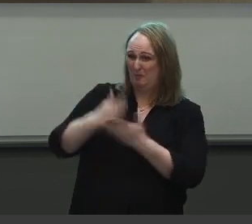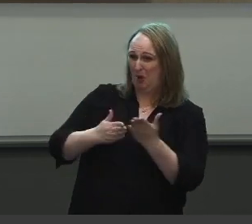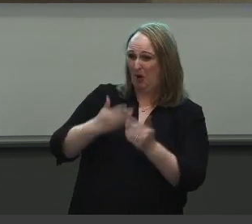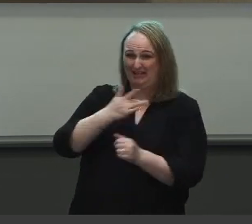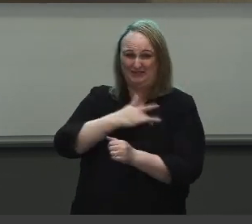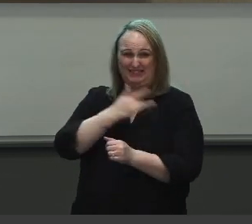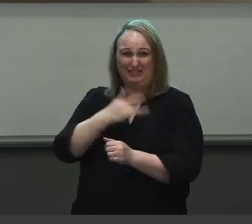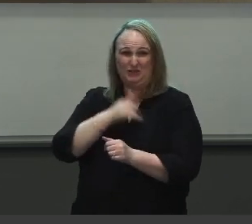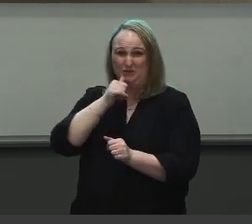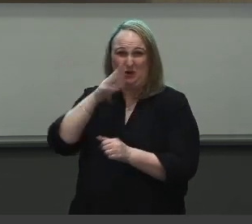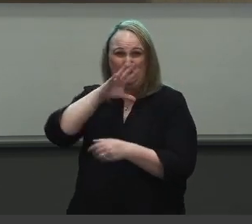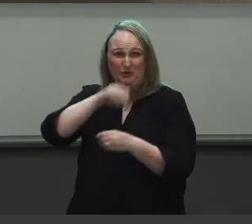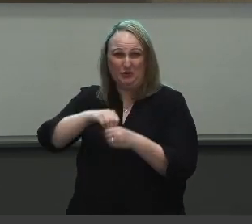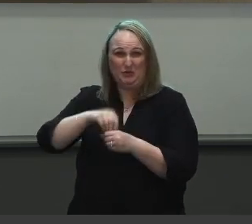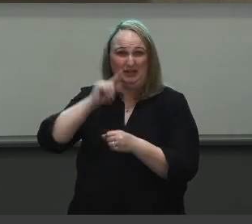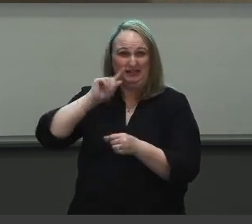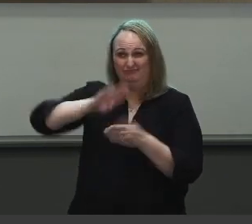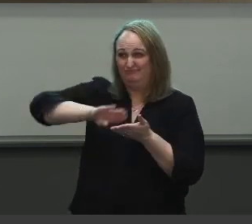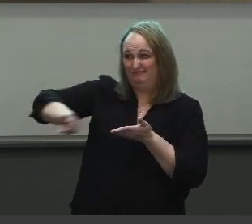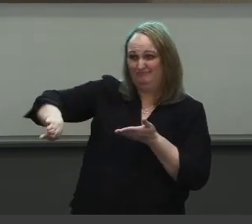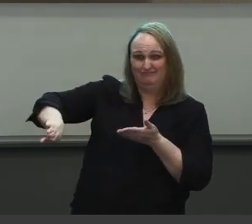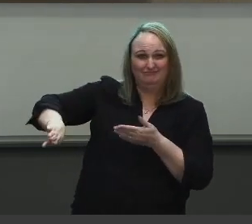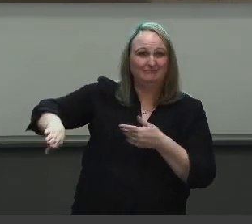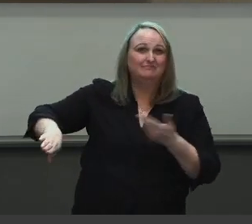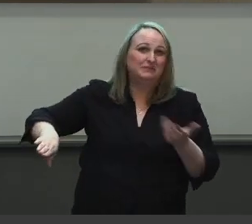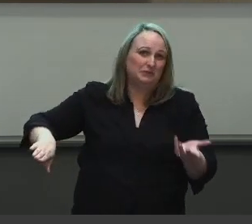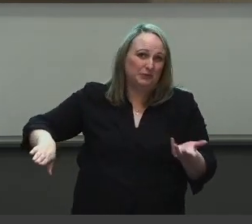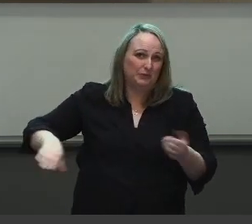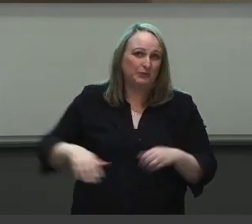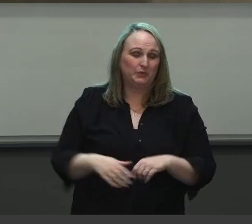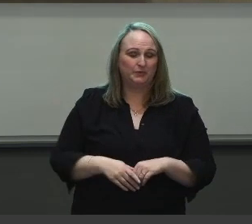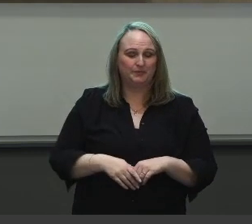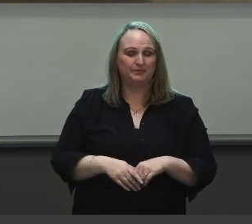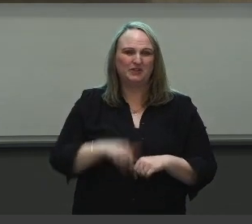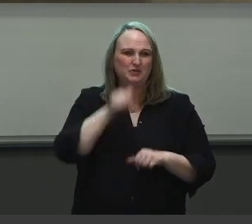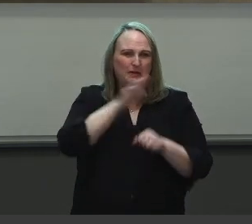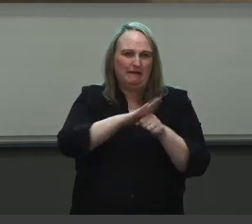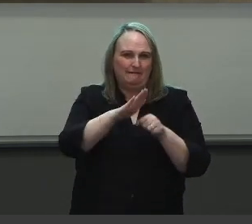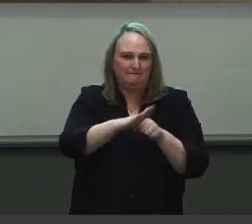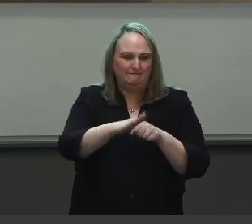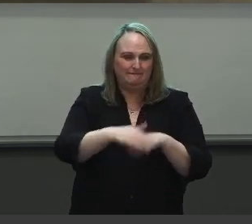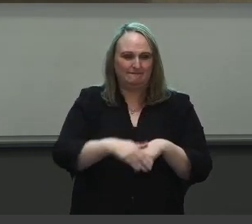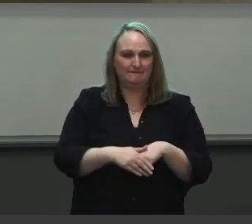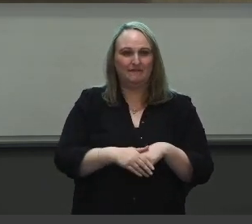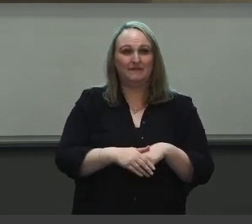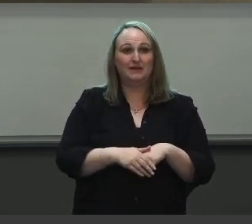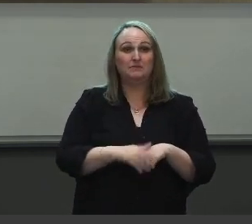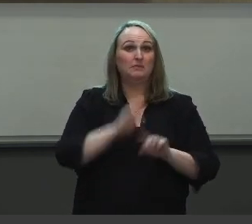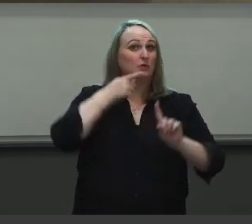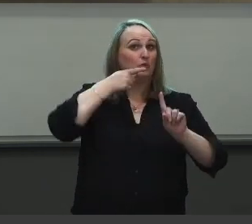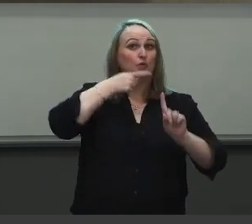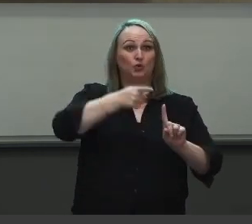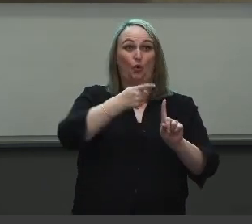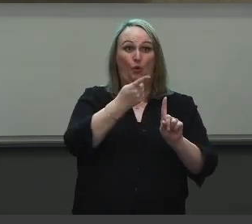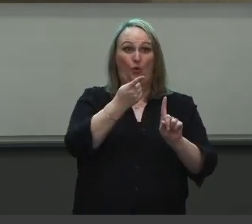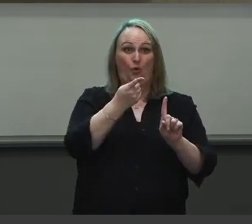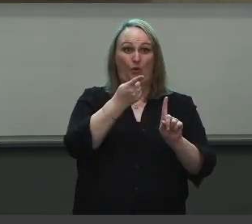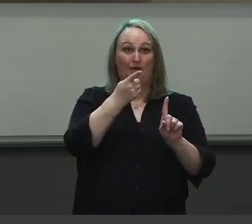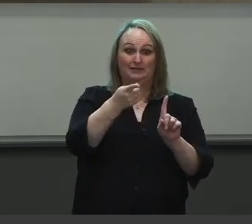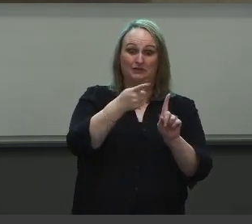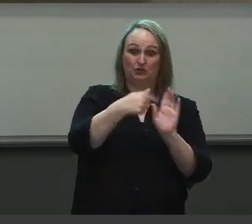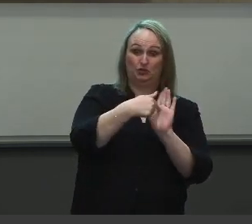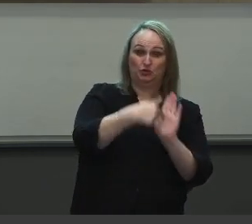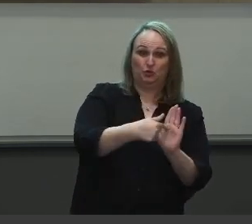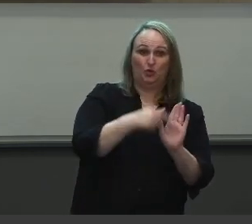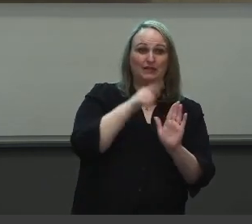this. But again, what I hope to leave all of you with today is we need to understand sensory behaviors at a finer